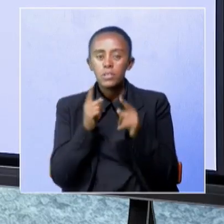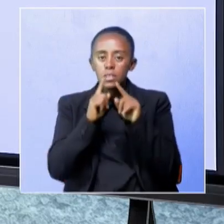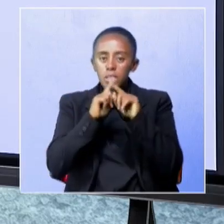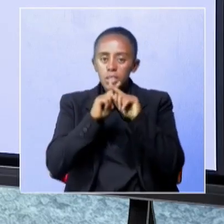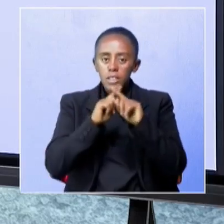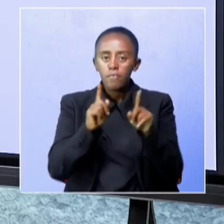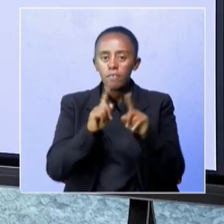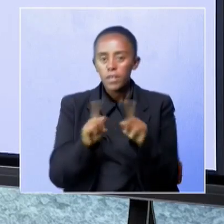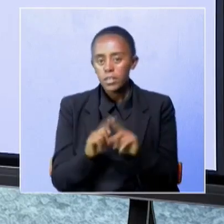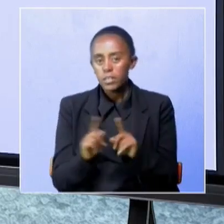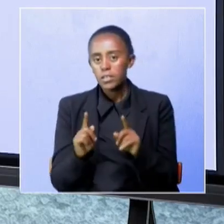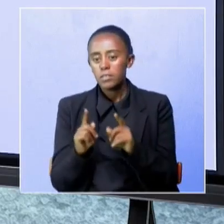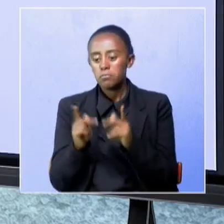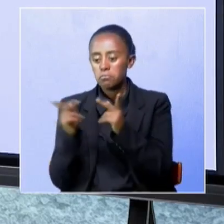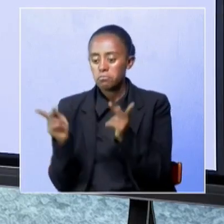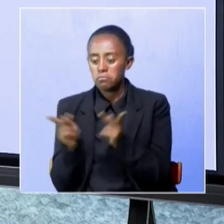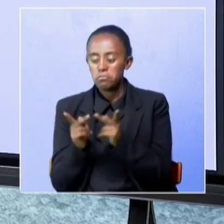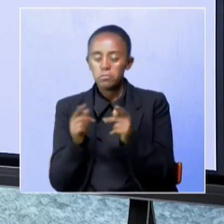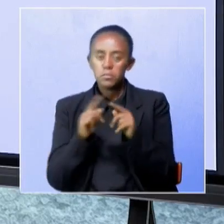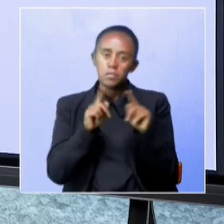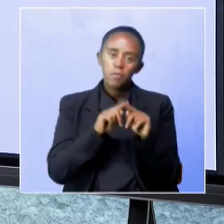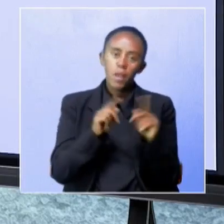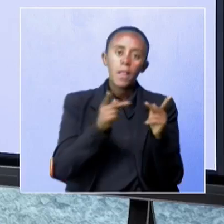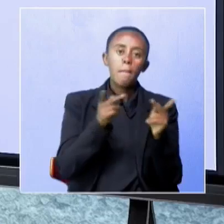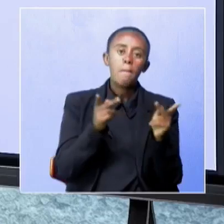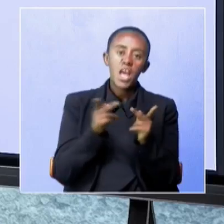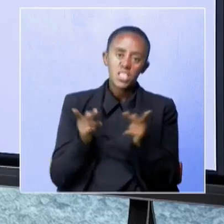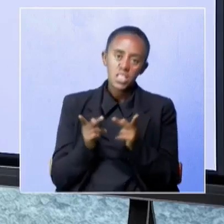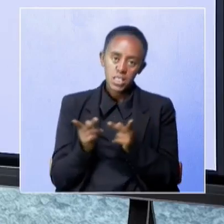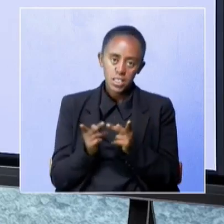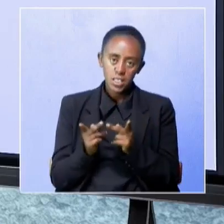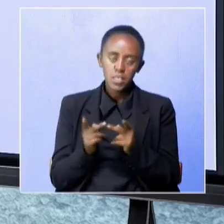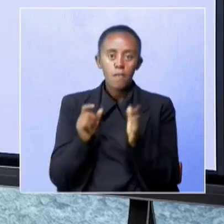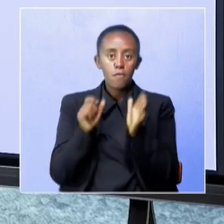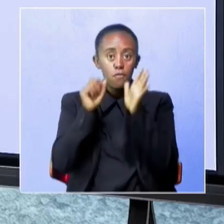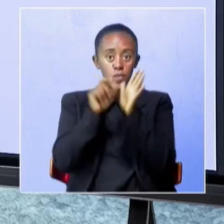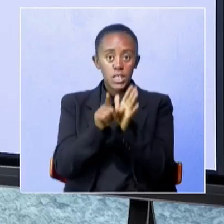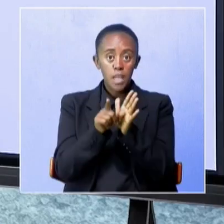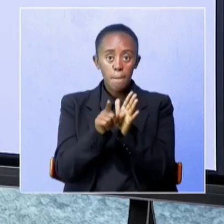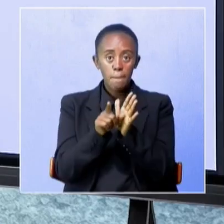different settings, in different places. For example,